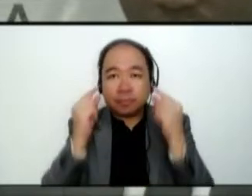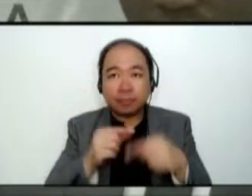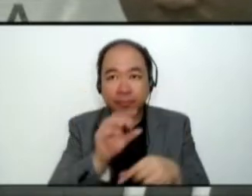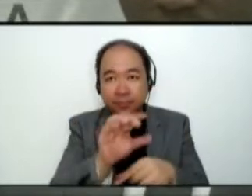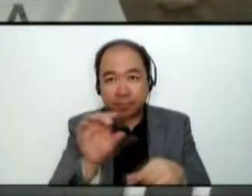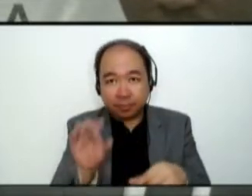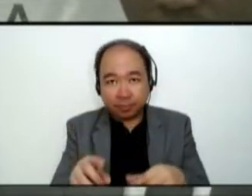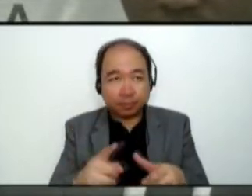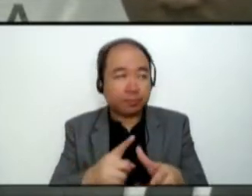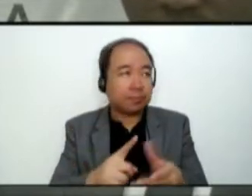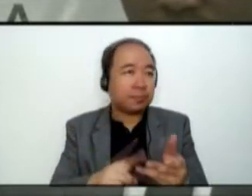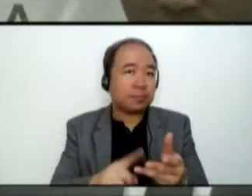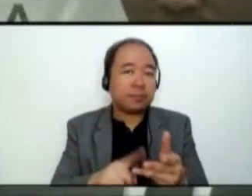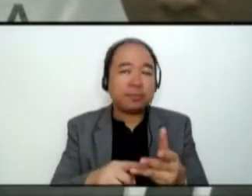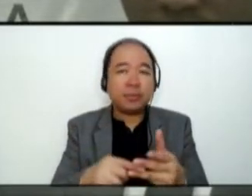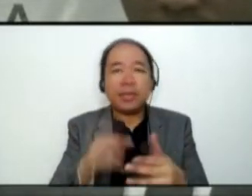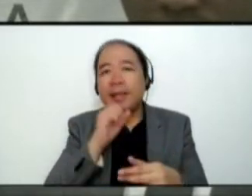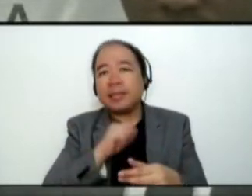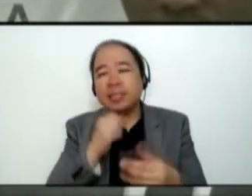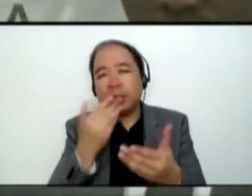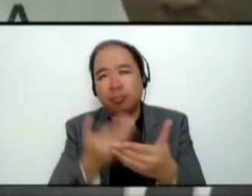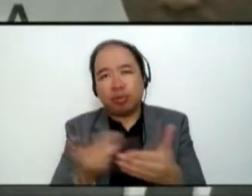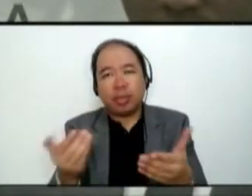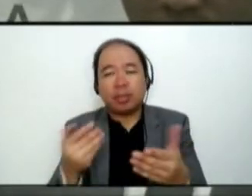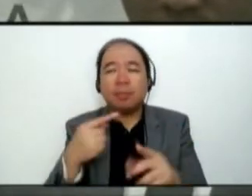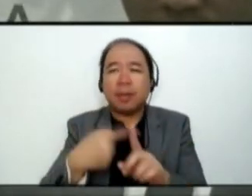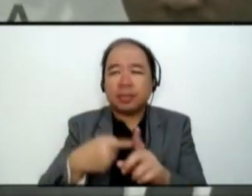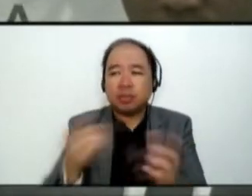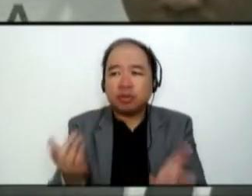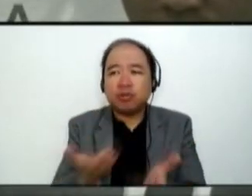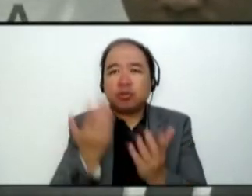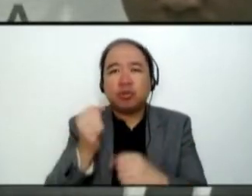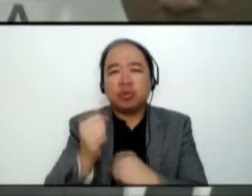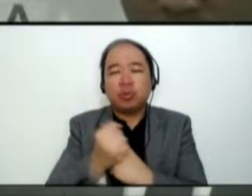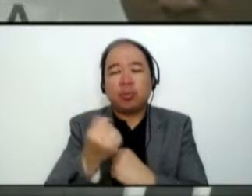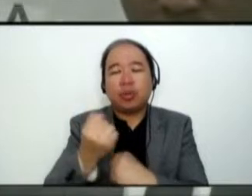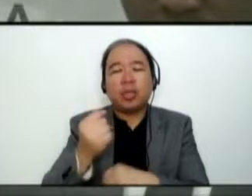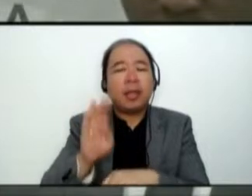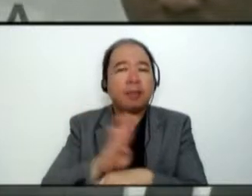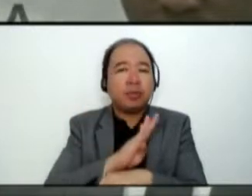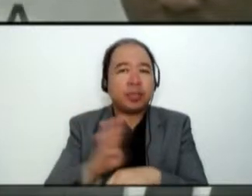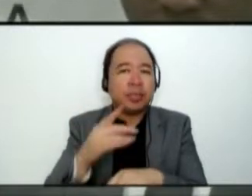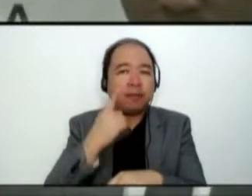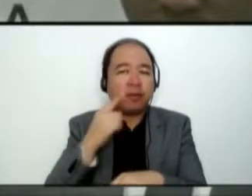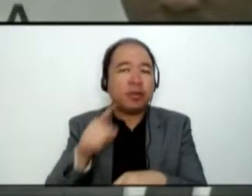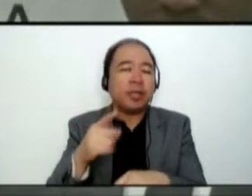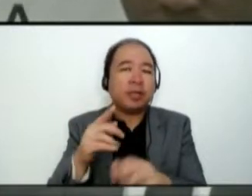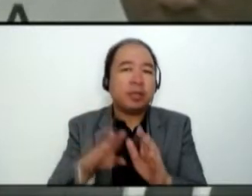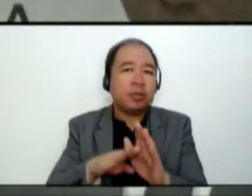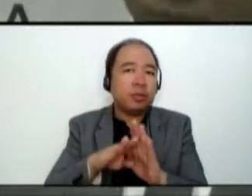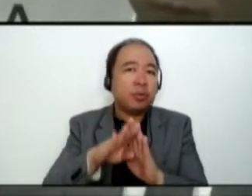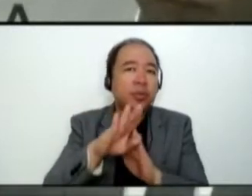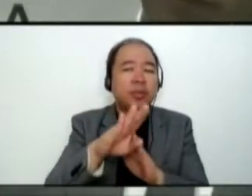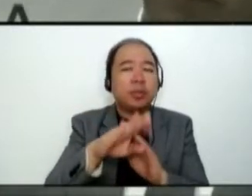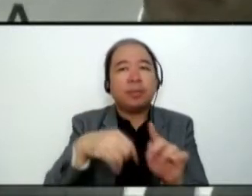support enterprises in carrying out collaborative cooperation in upstream and downstream of the industrial